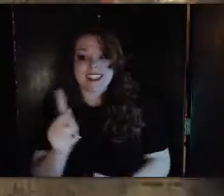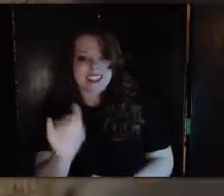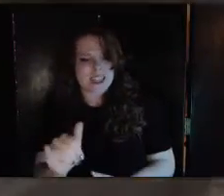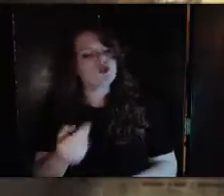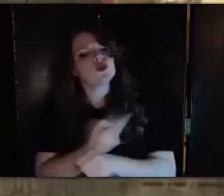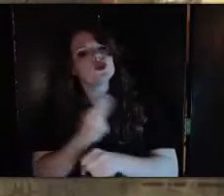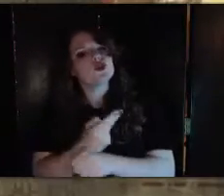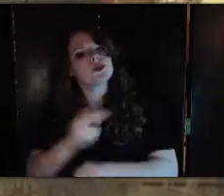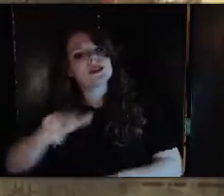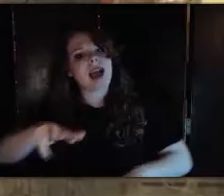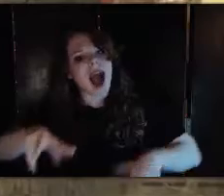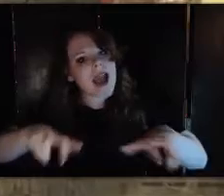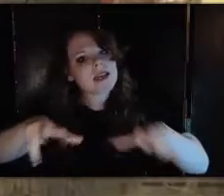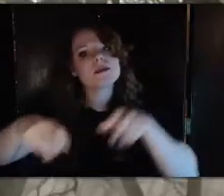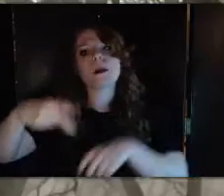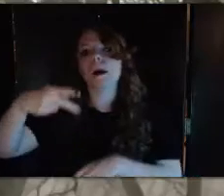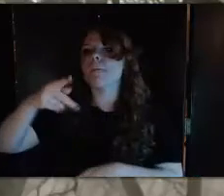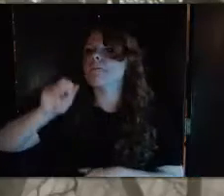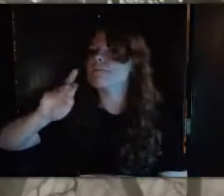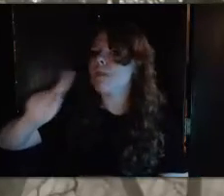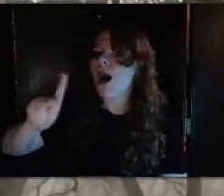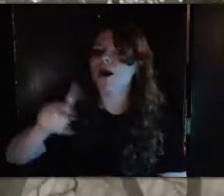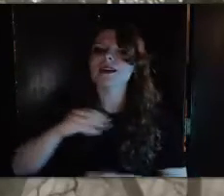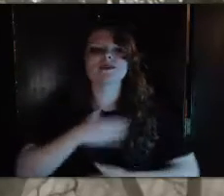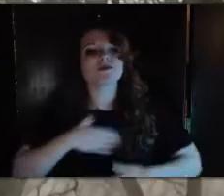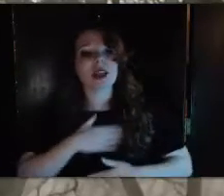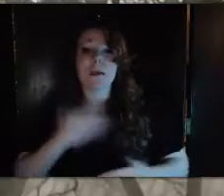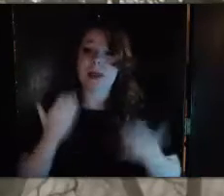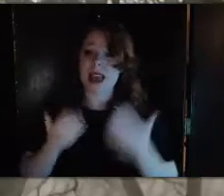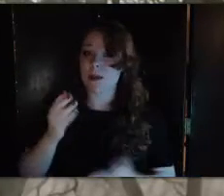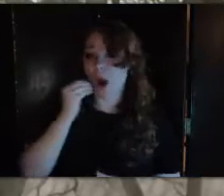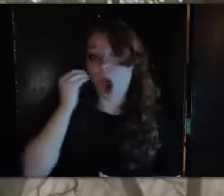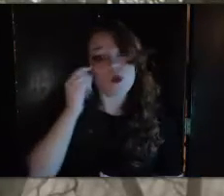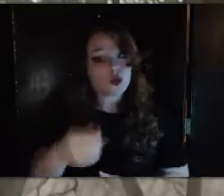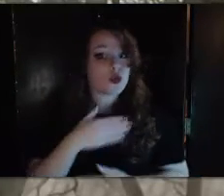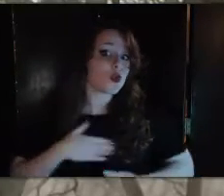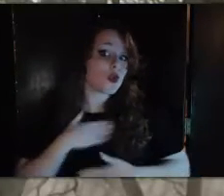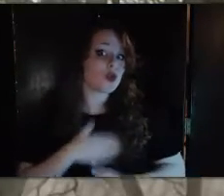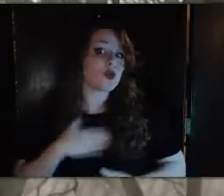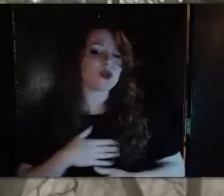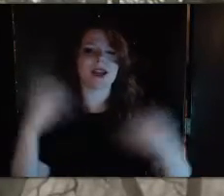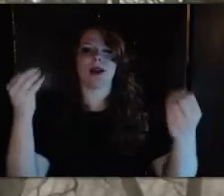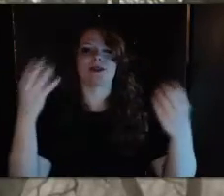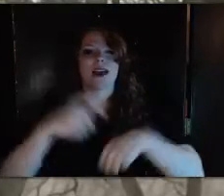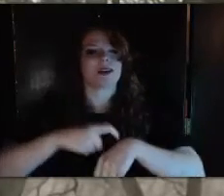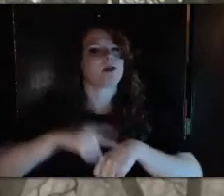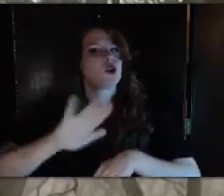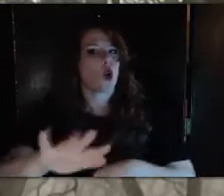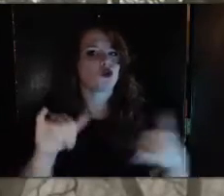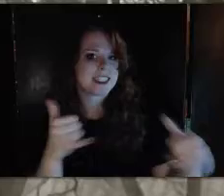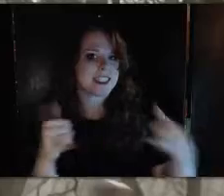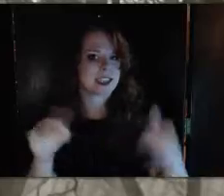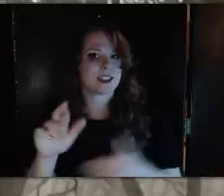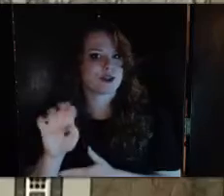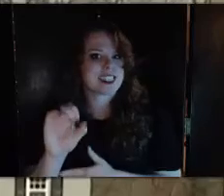and trips to the park as entertainment. Even at home, you may be enjoying some outdoor time during the day as recess or